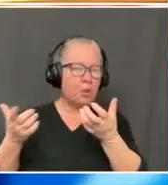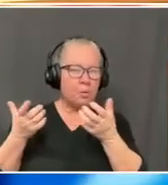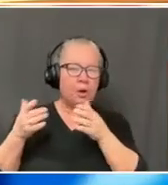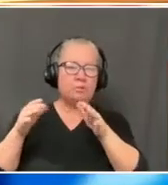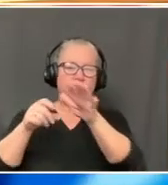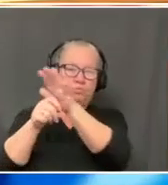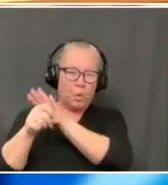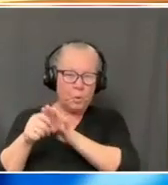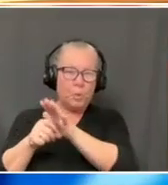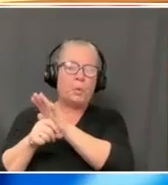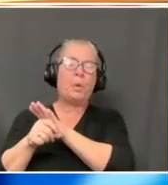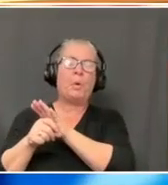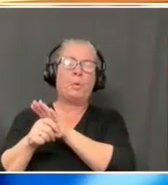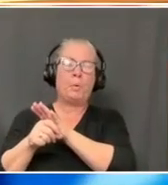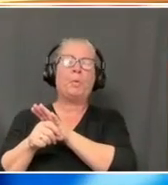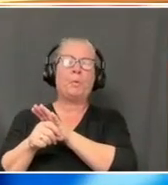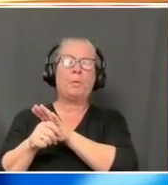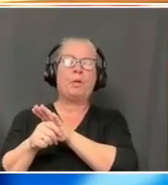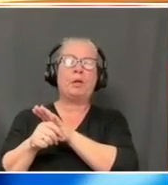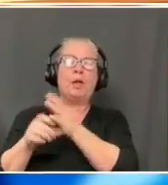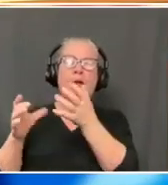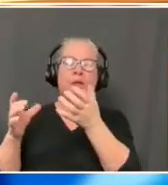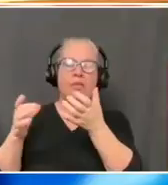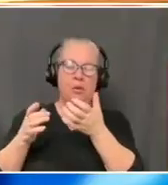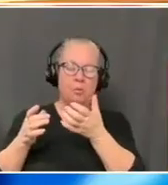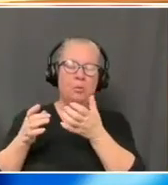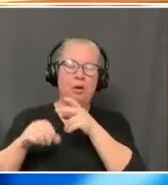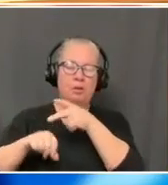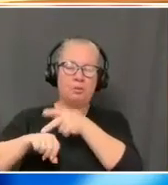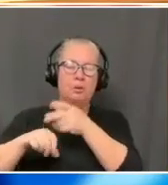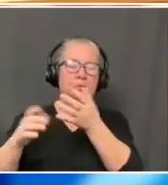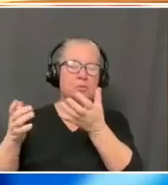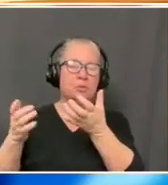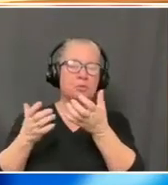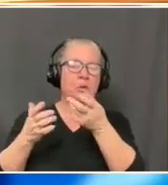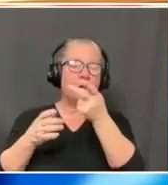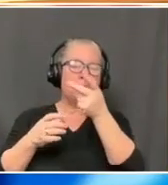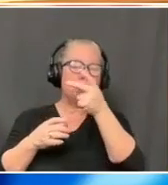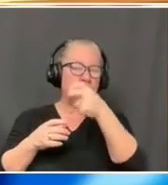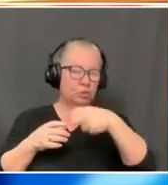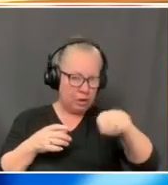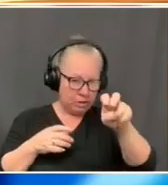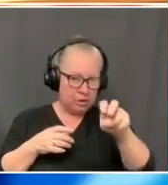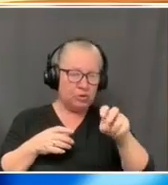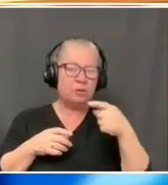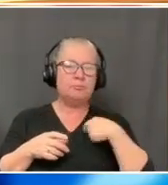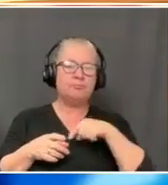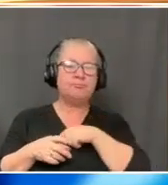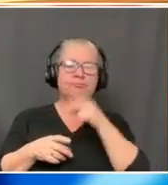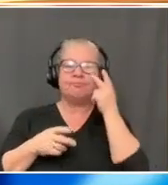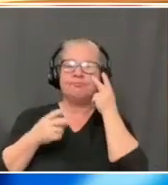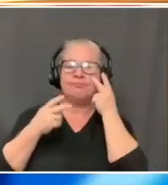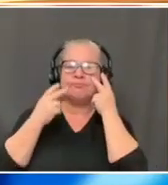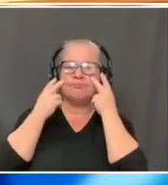also said they'd like to further transition over that. That's why, as we look at ELOP for